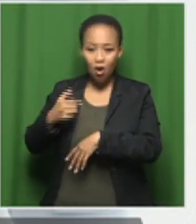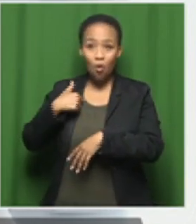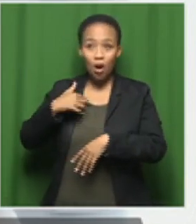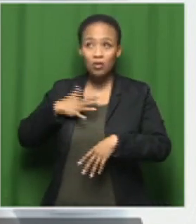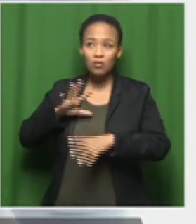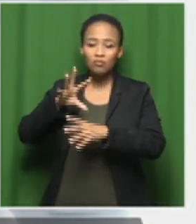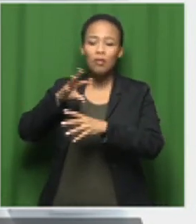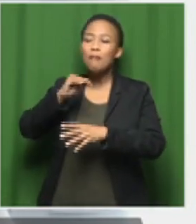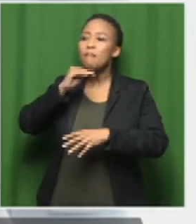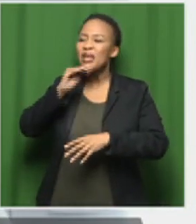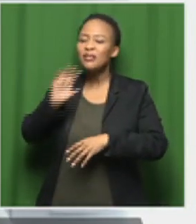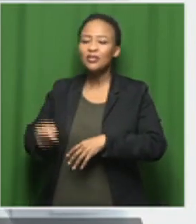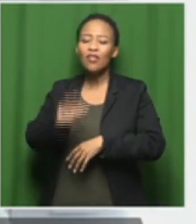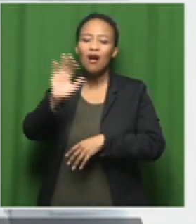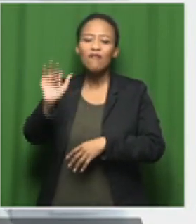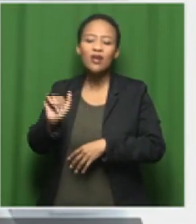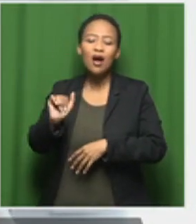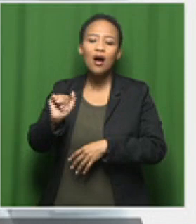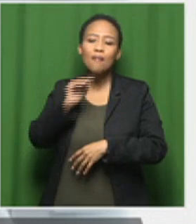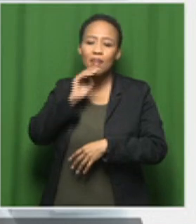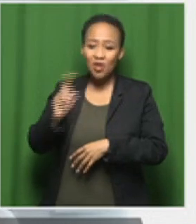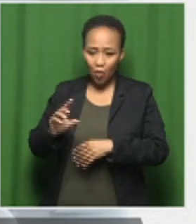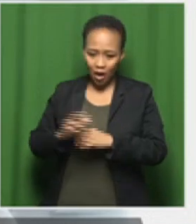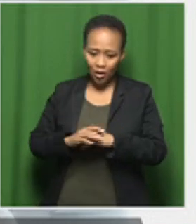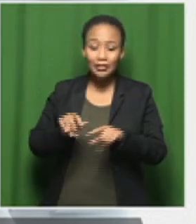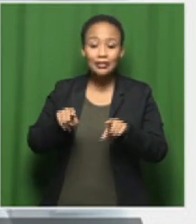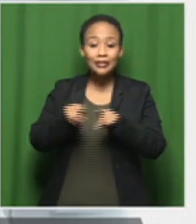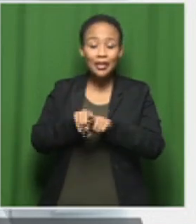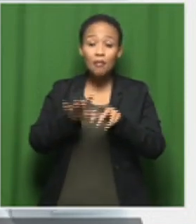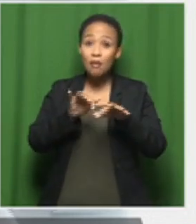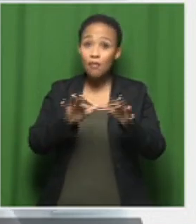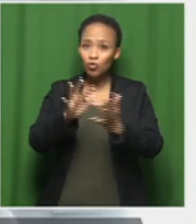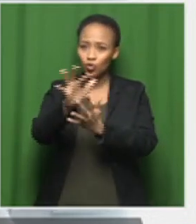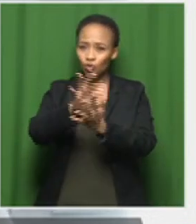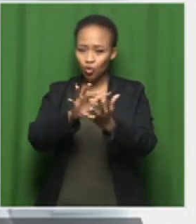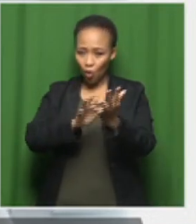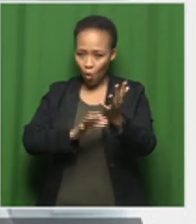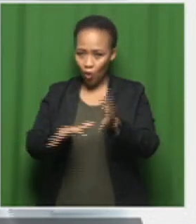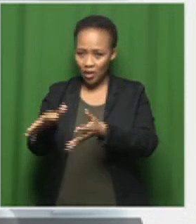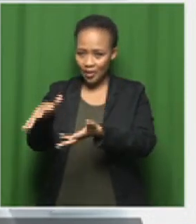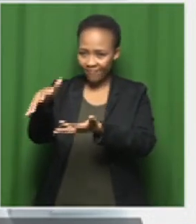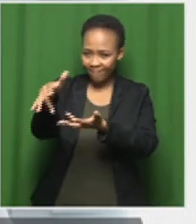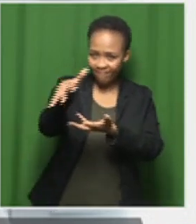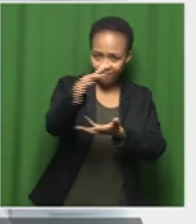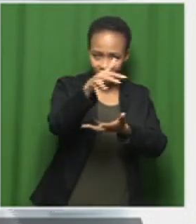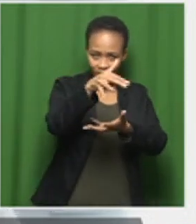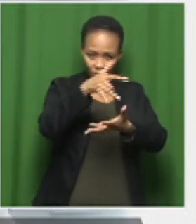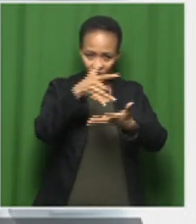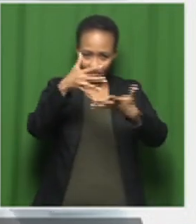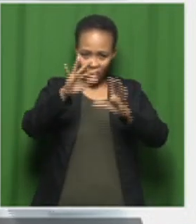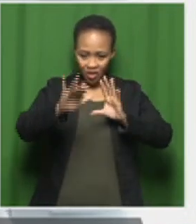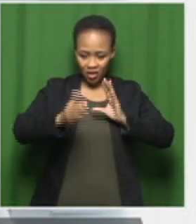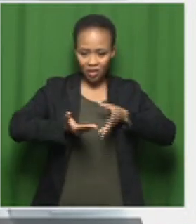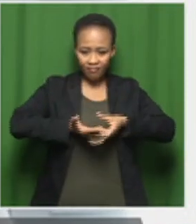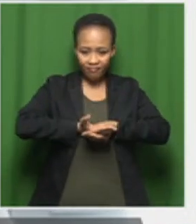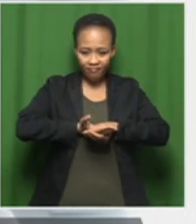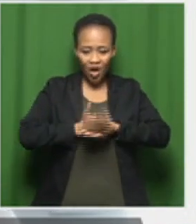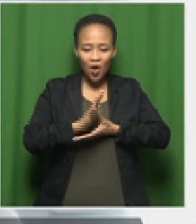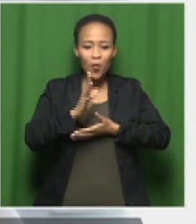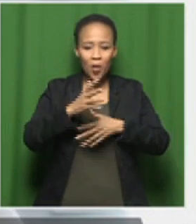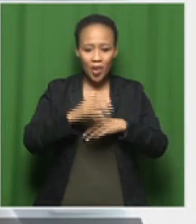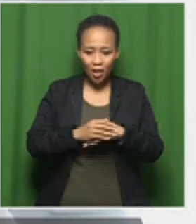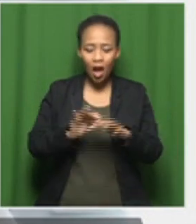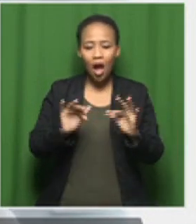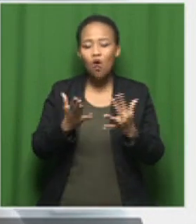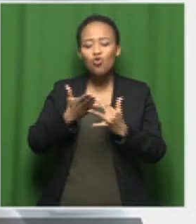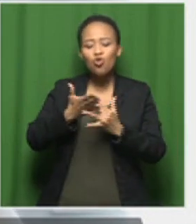these people are taking our stories and archiving it through their various disciplines, whether it's in theater, music,